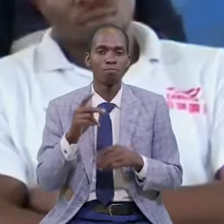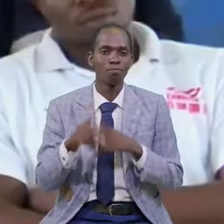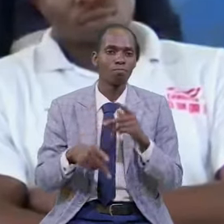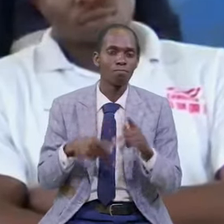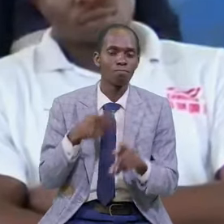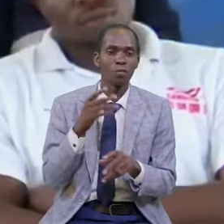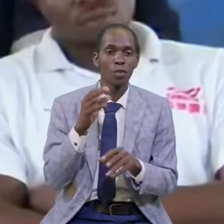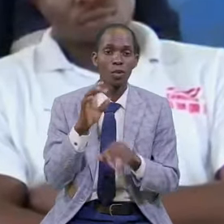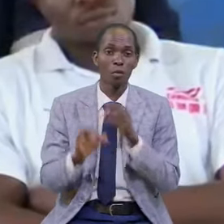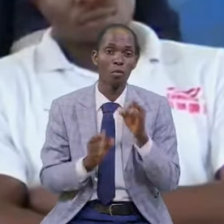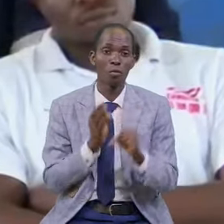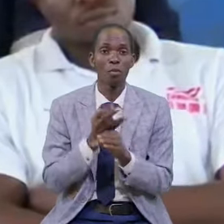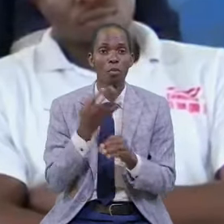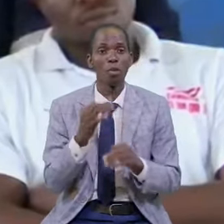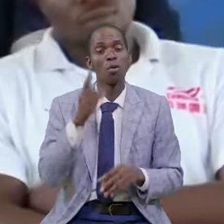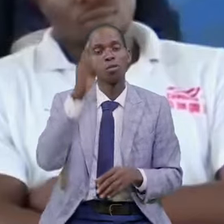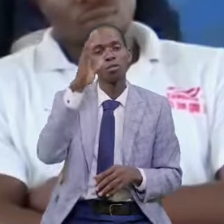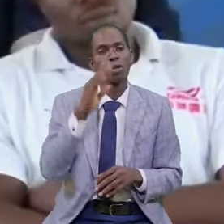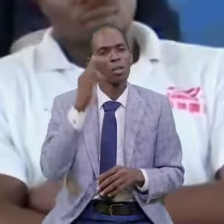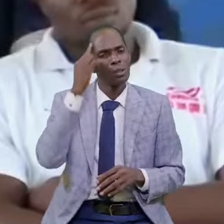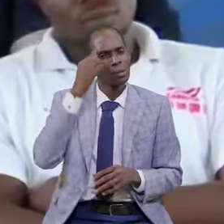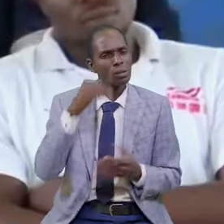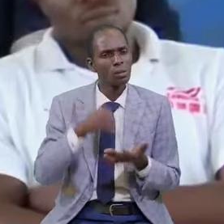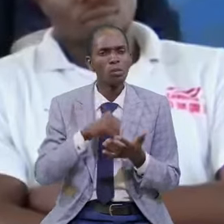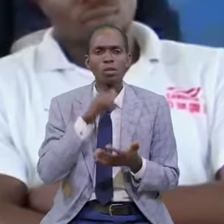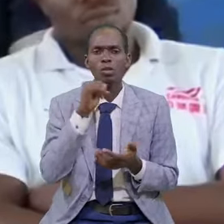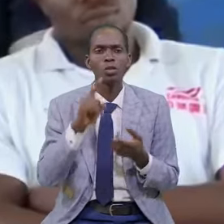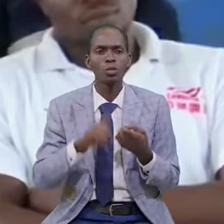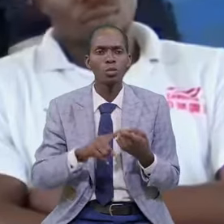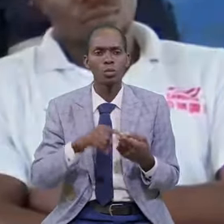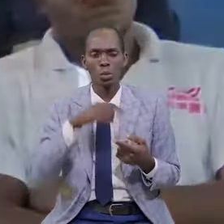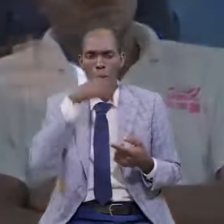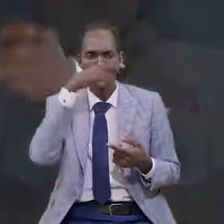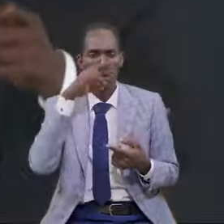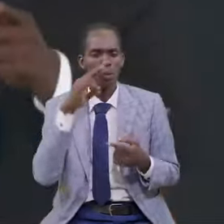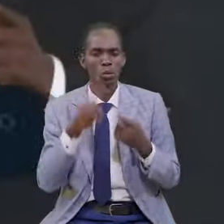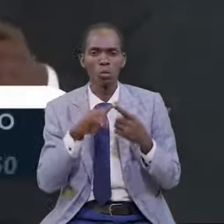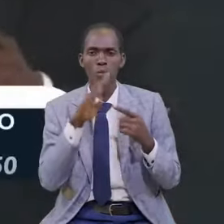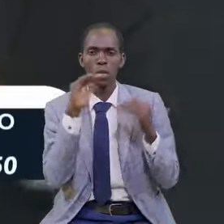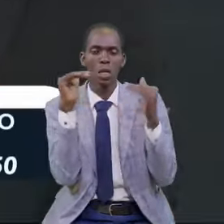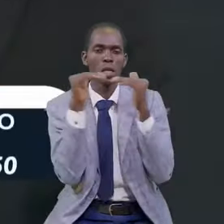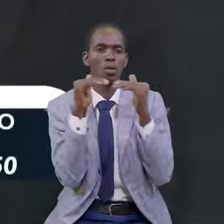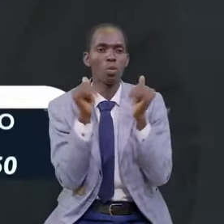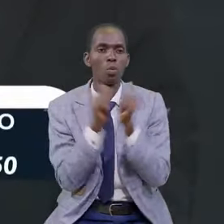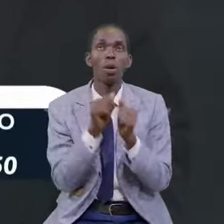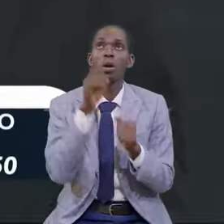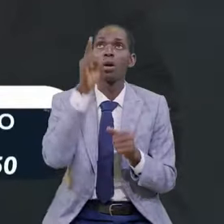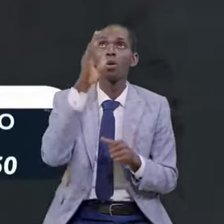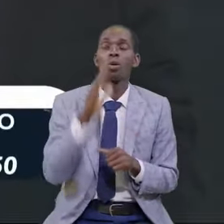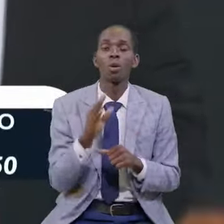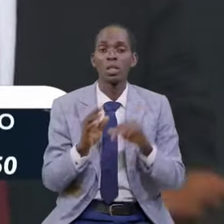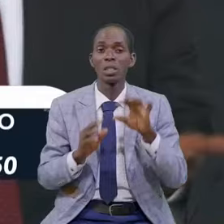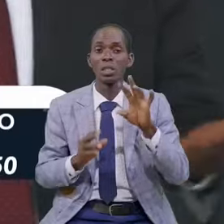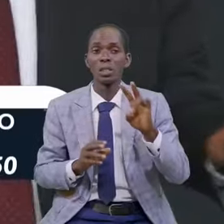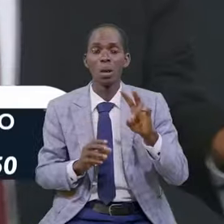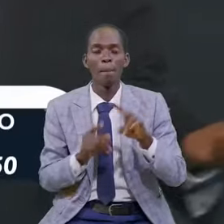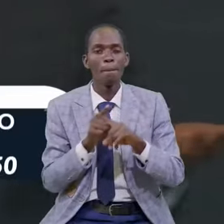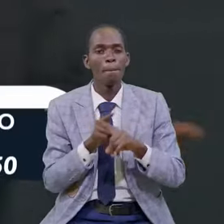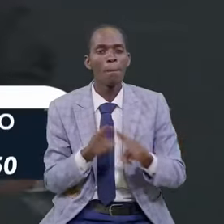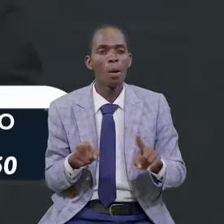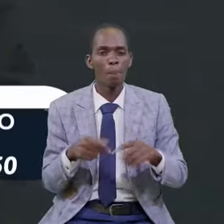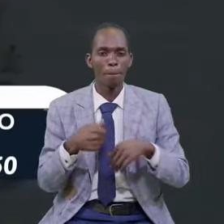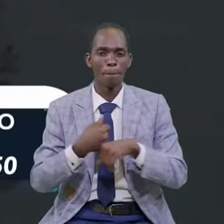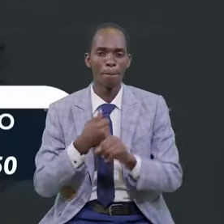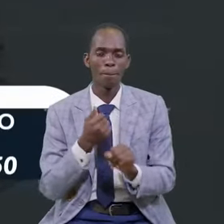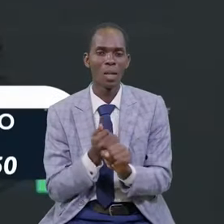be equal with God then in verse seven in verse seven b he made himself of